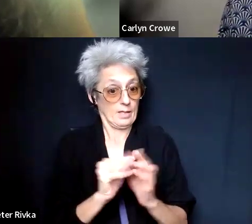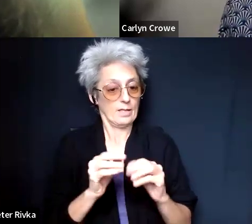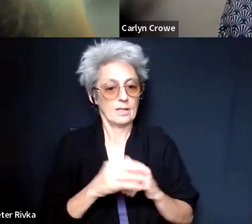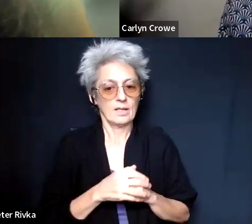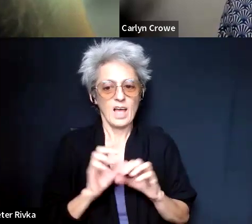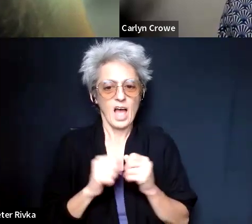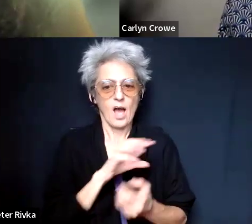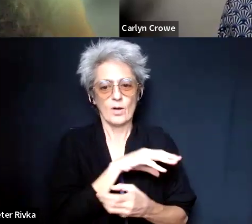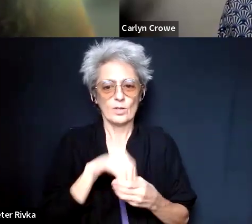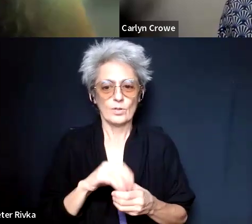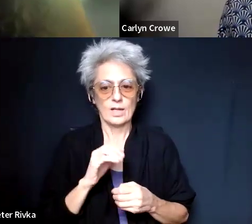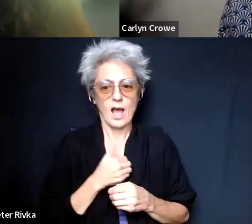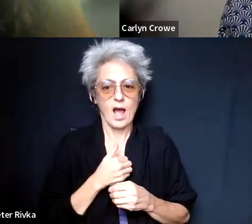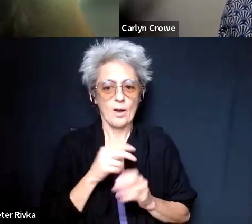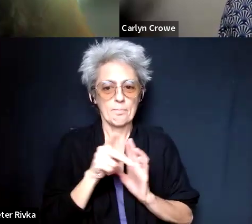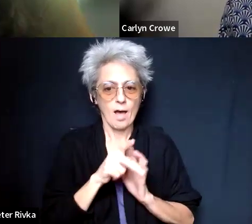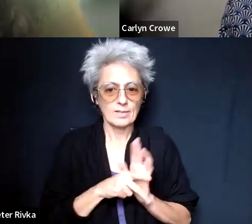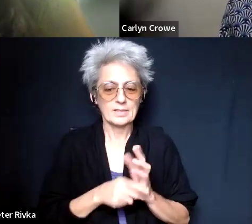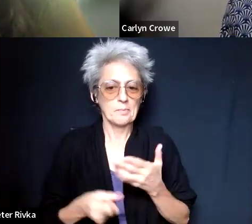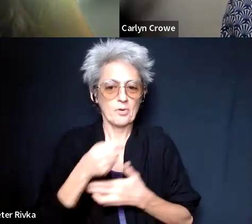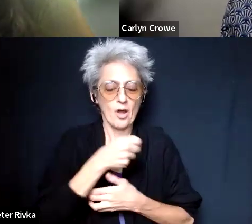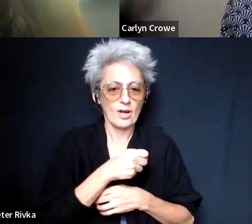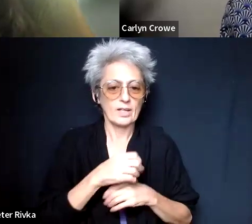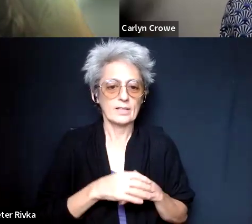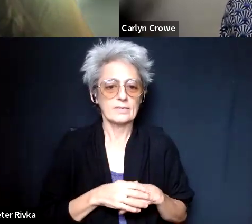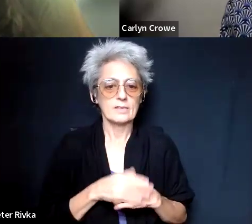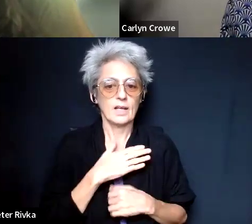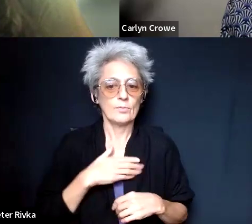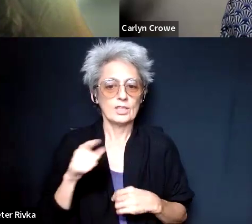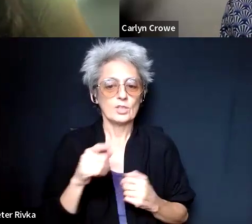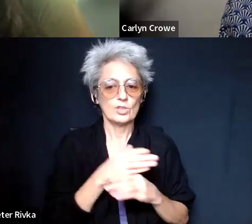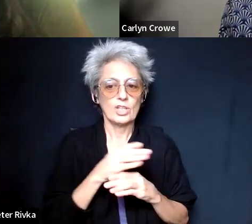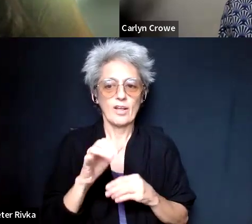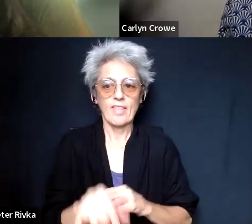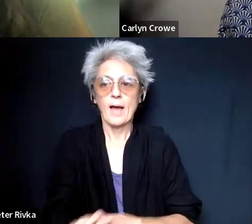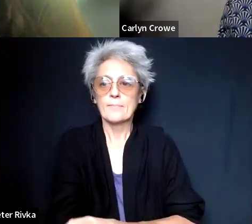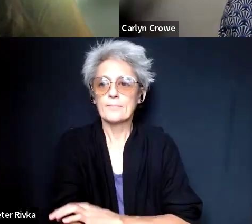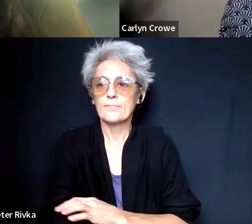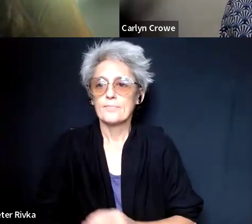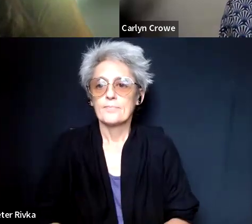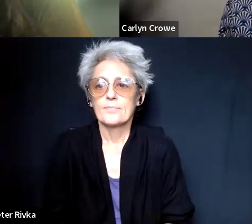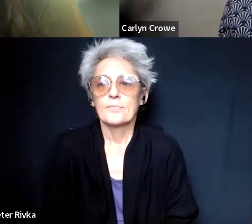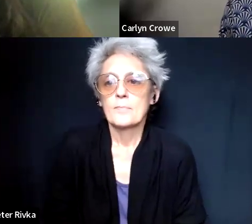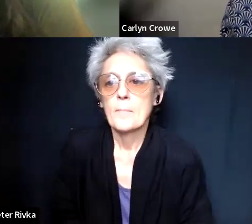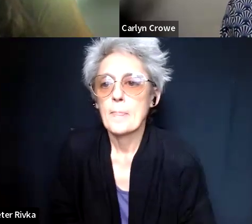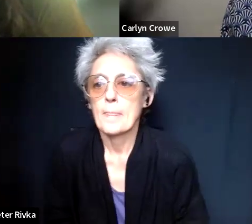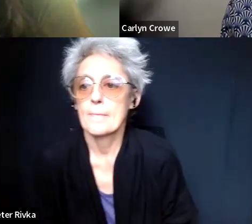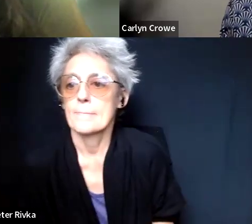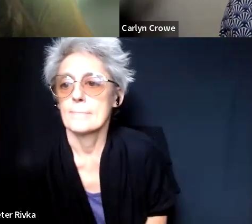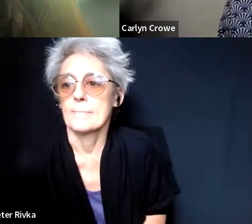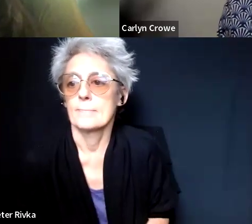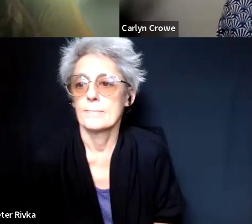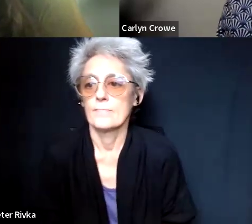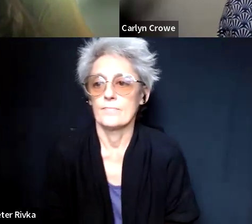our policy priorities. So really appreciate you sharing that and for being on today, Judy. You're always great.